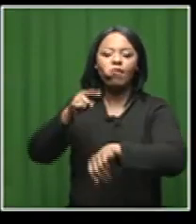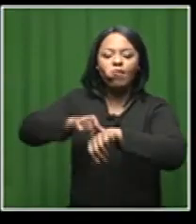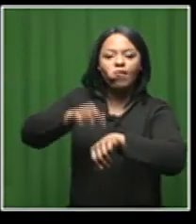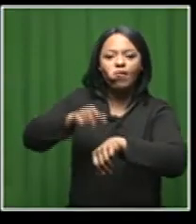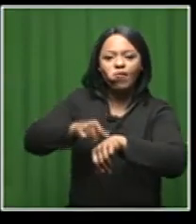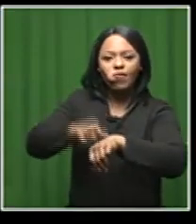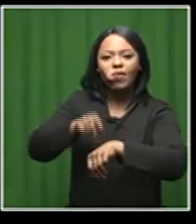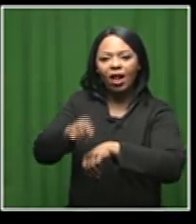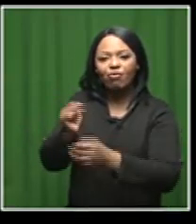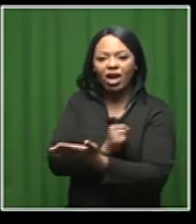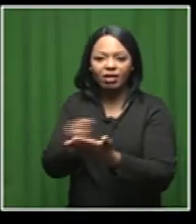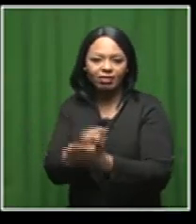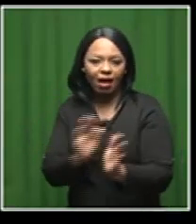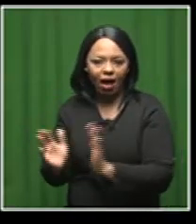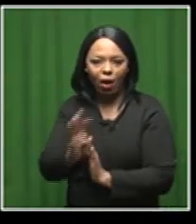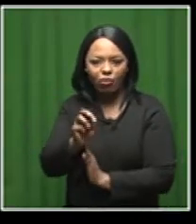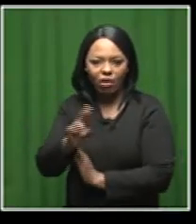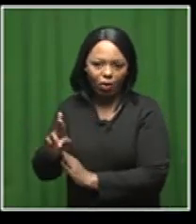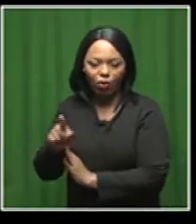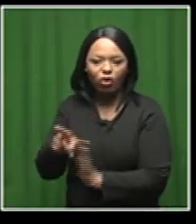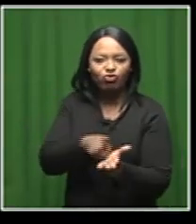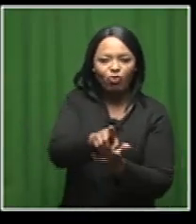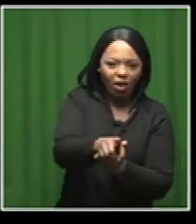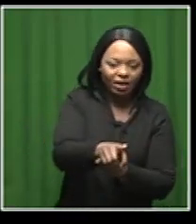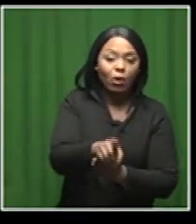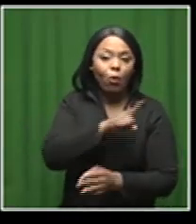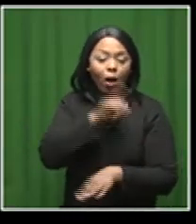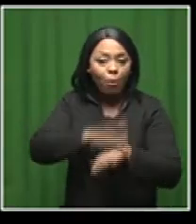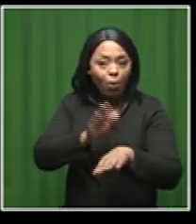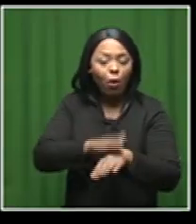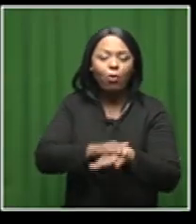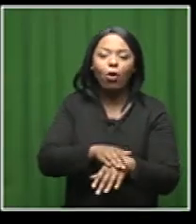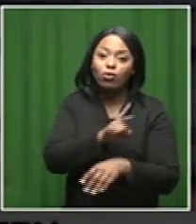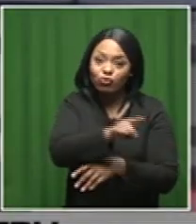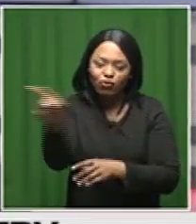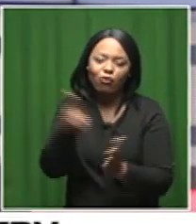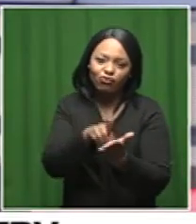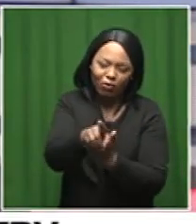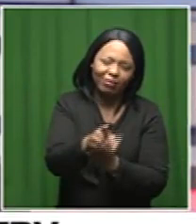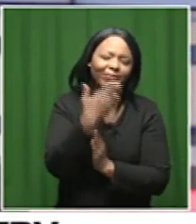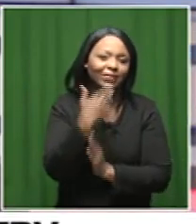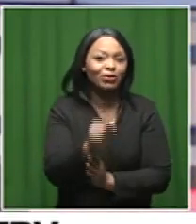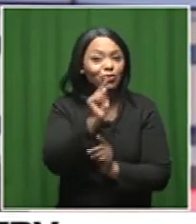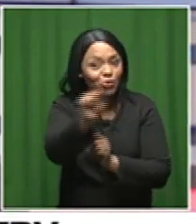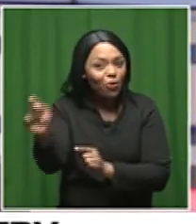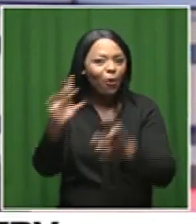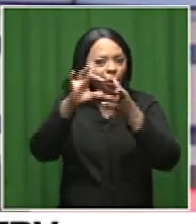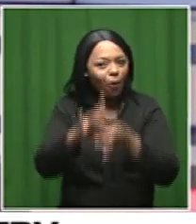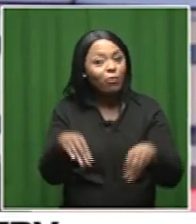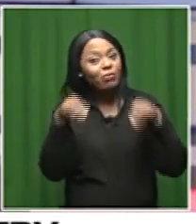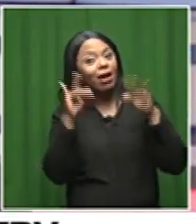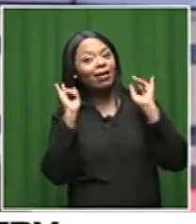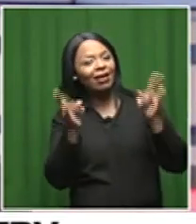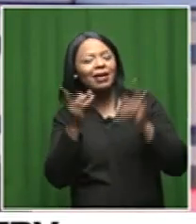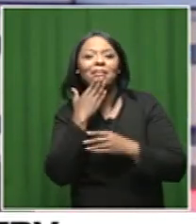and, of course, going out to register and potentially donating. We need more of you. Yes, you at home sitting watching